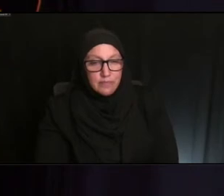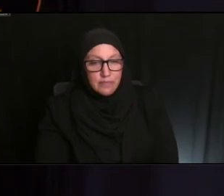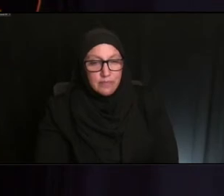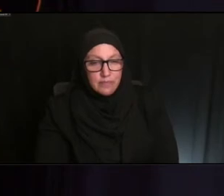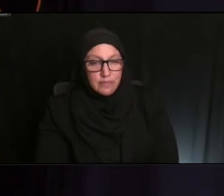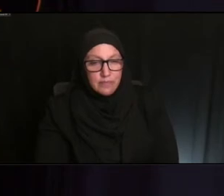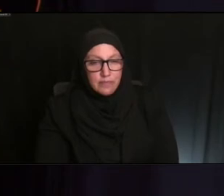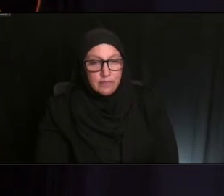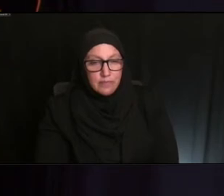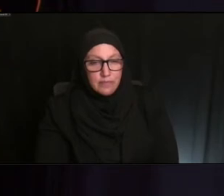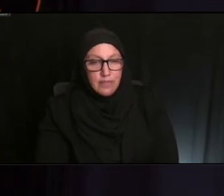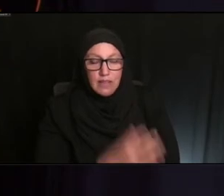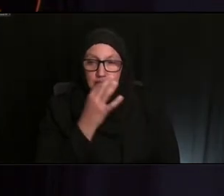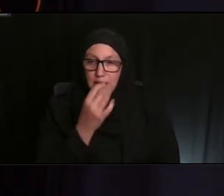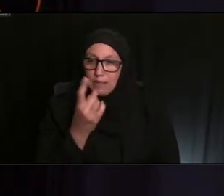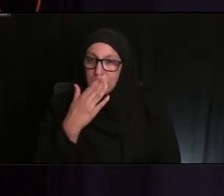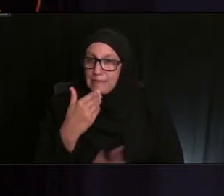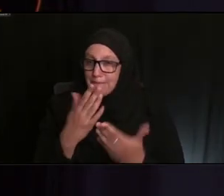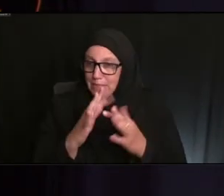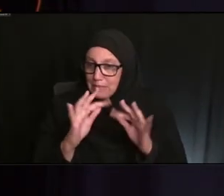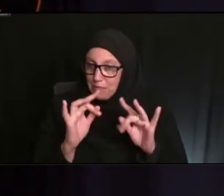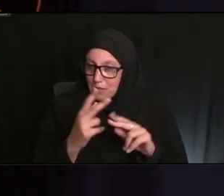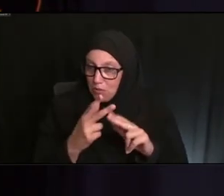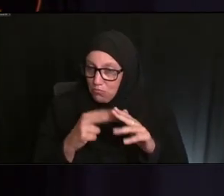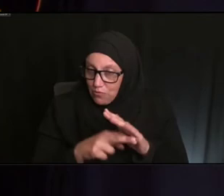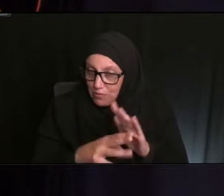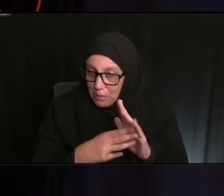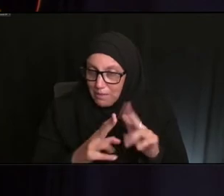Sallu ala Muhammad wa ali Muhammad.